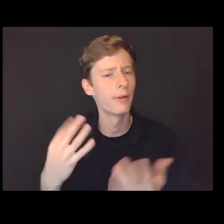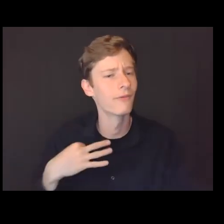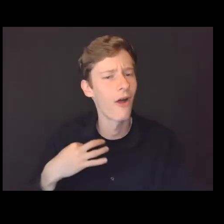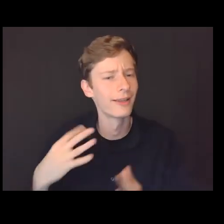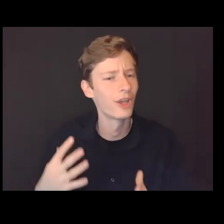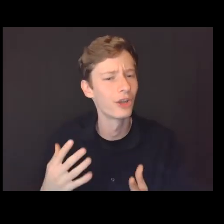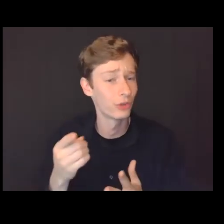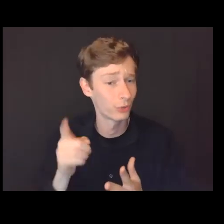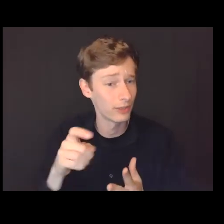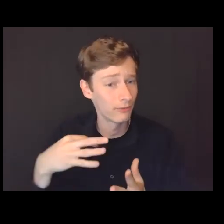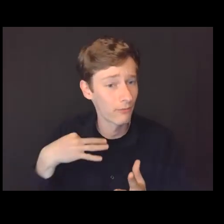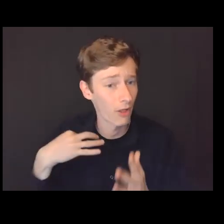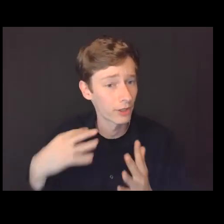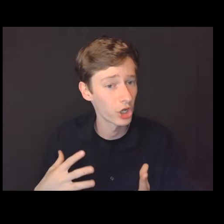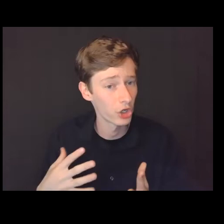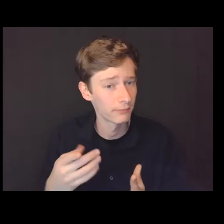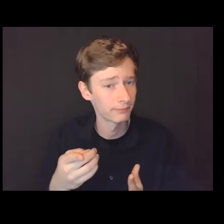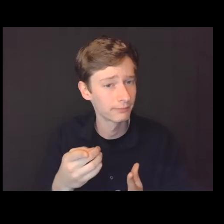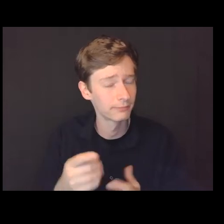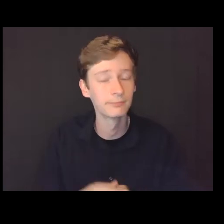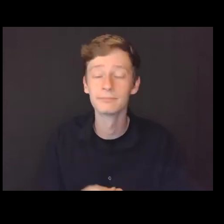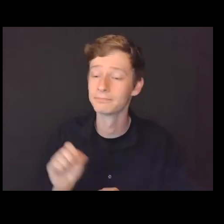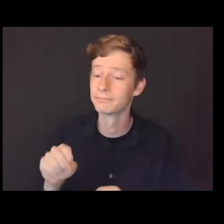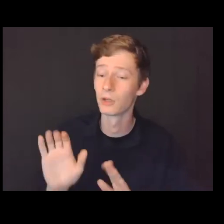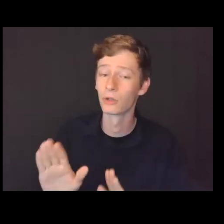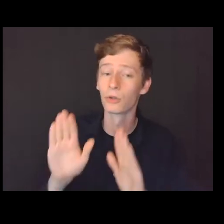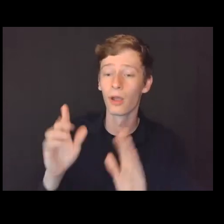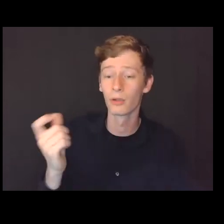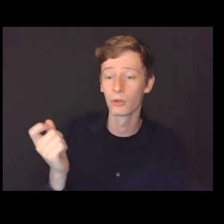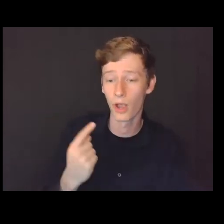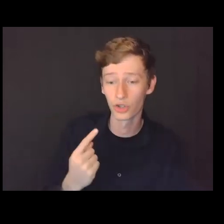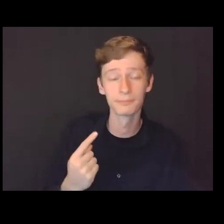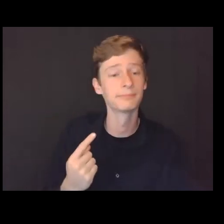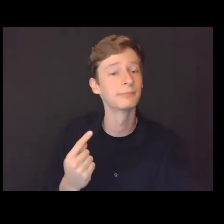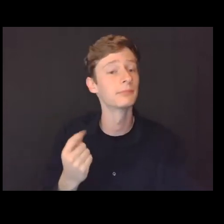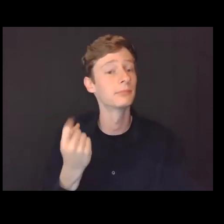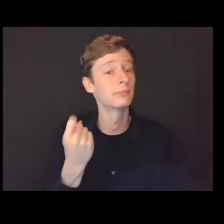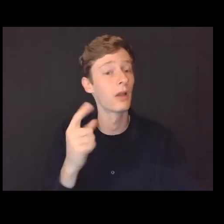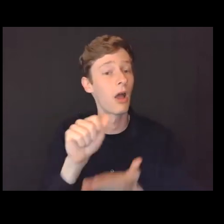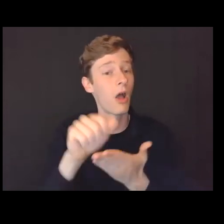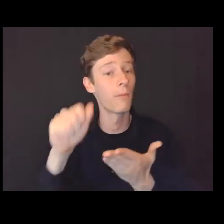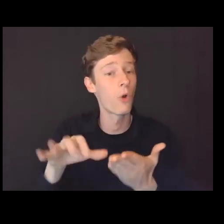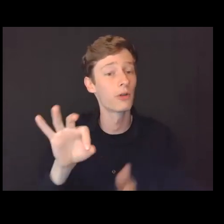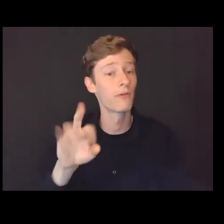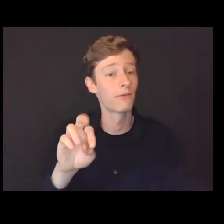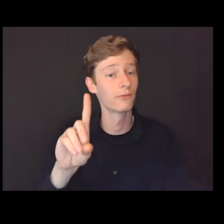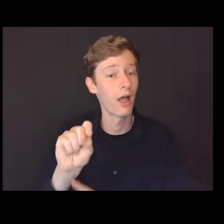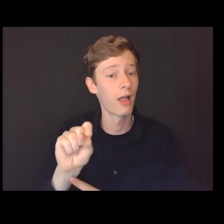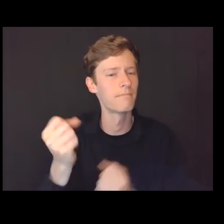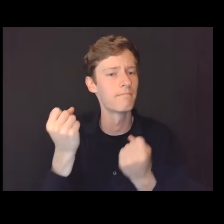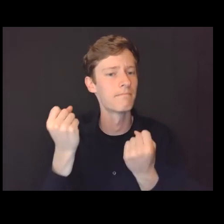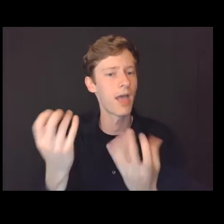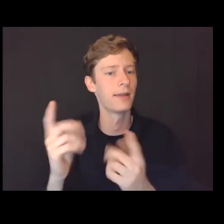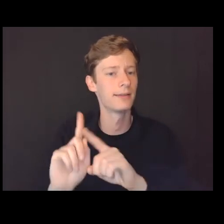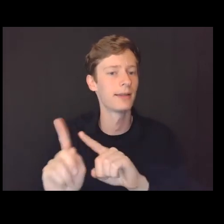That is a great question. And abortion funds are gonna have a lot of different needs depending on, you know,